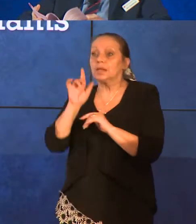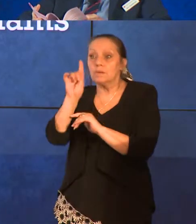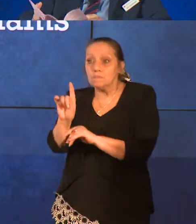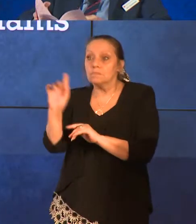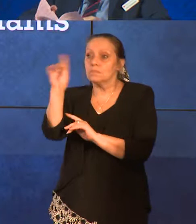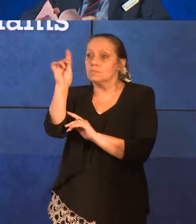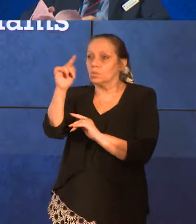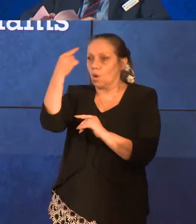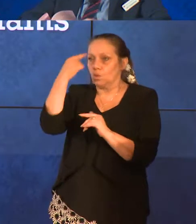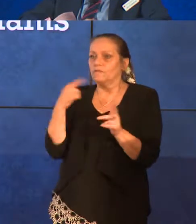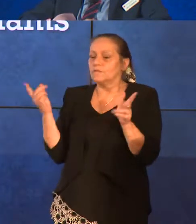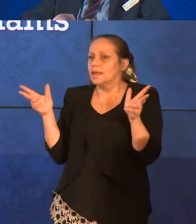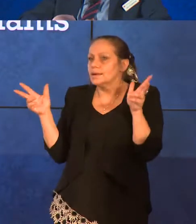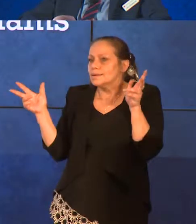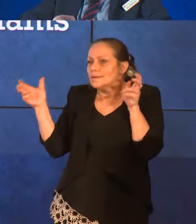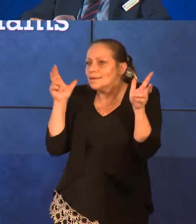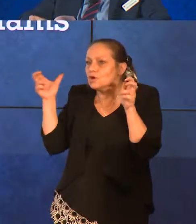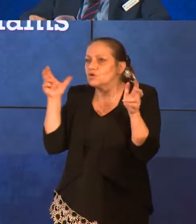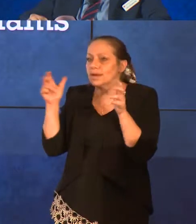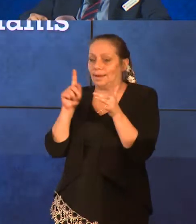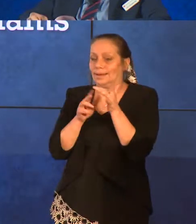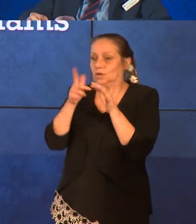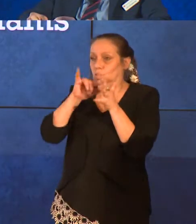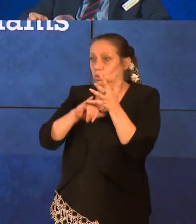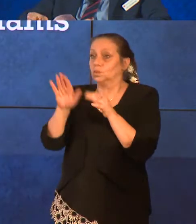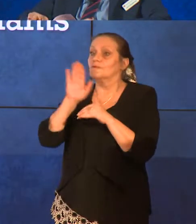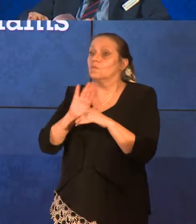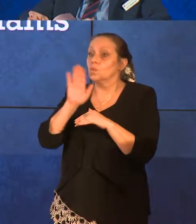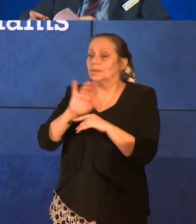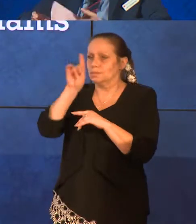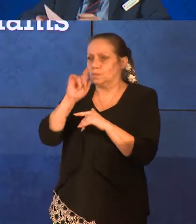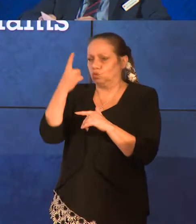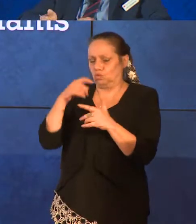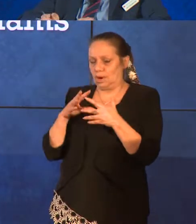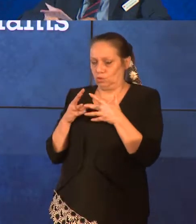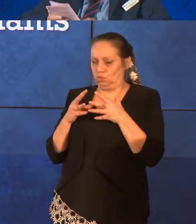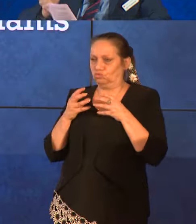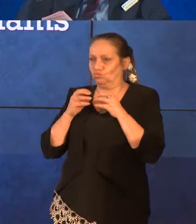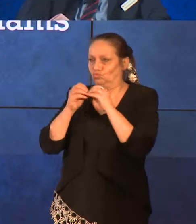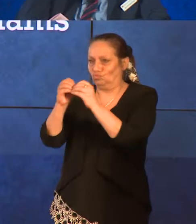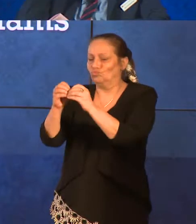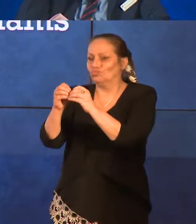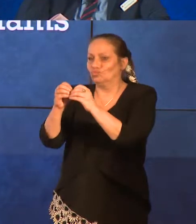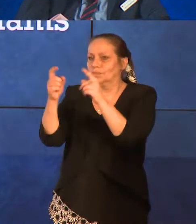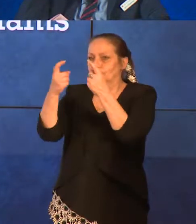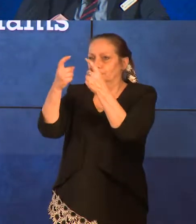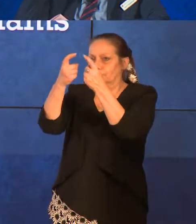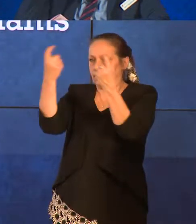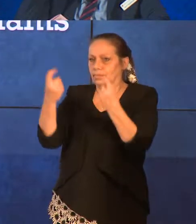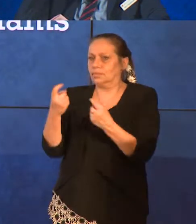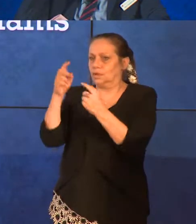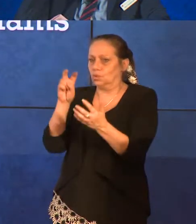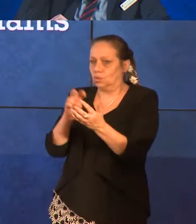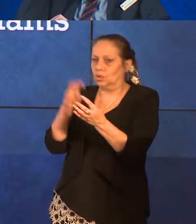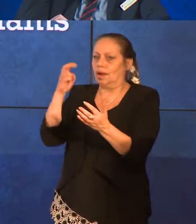that we've been hearing are issues to do with, I guess, people having to negotiate a contract for the first time, for example. So